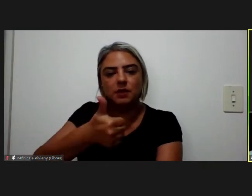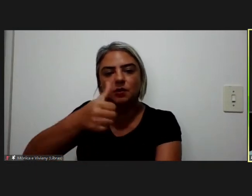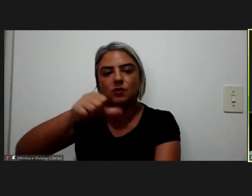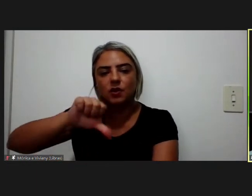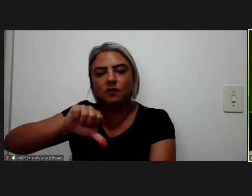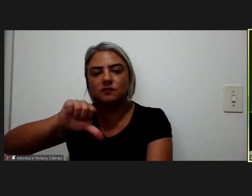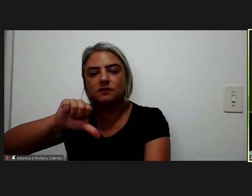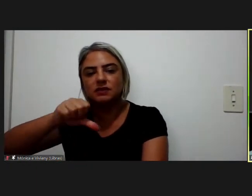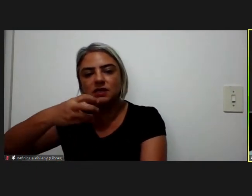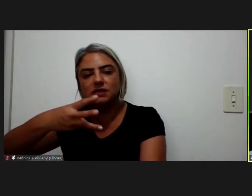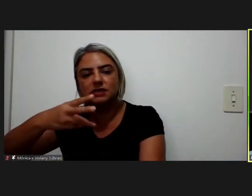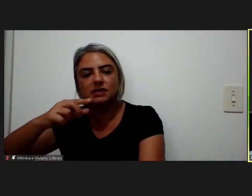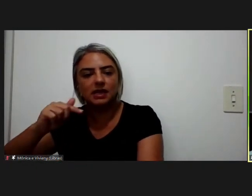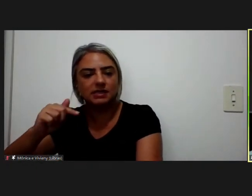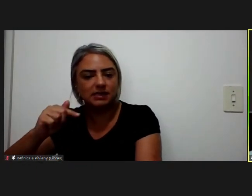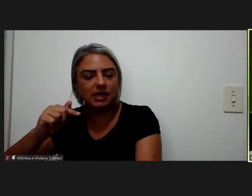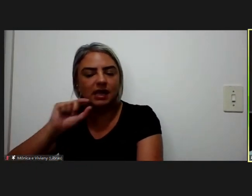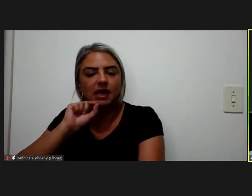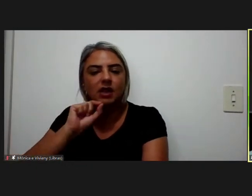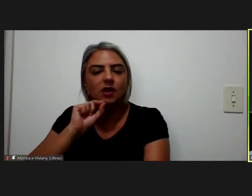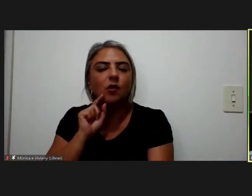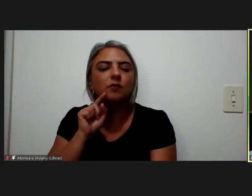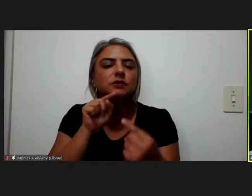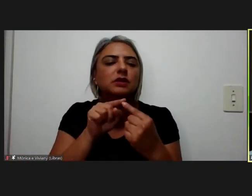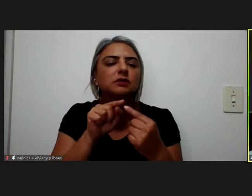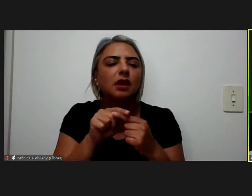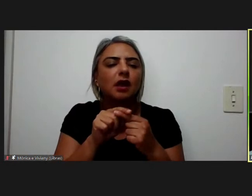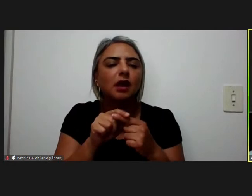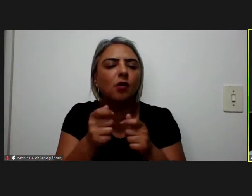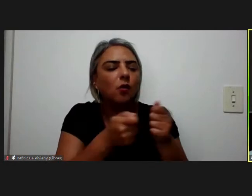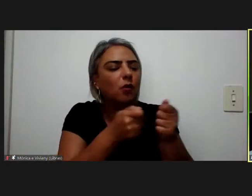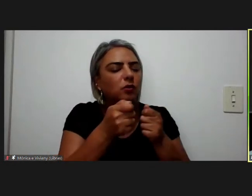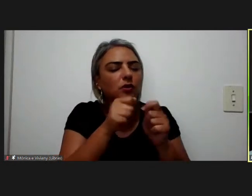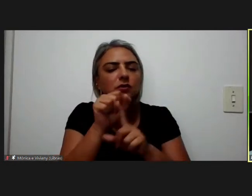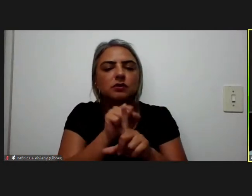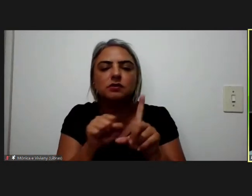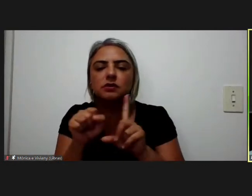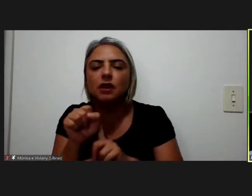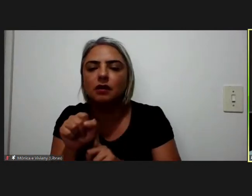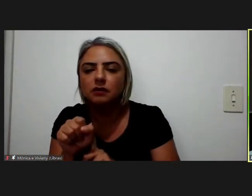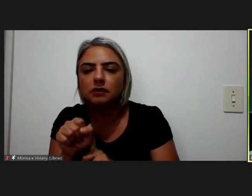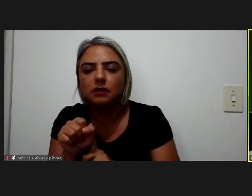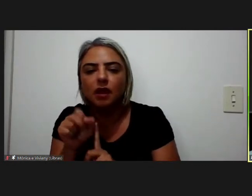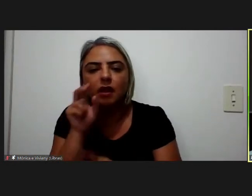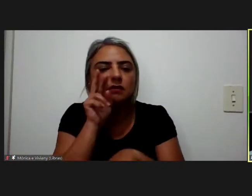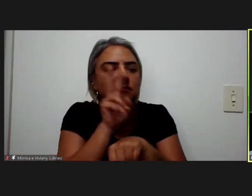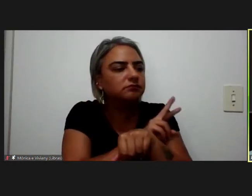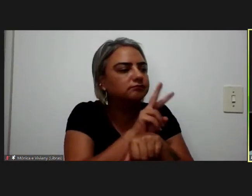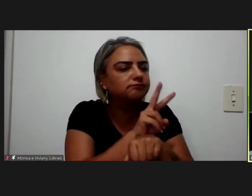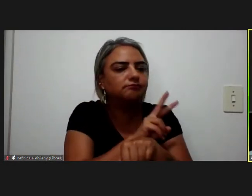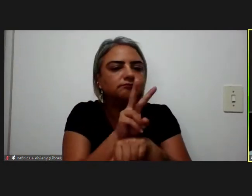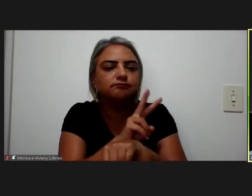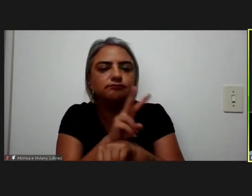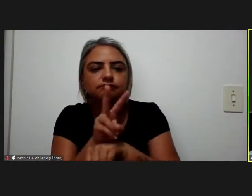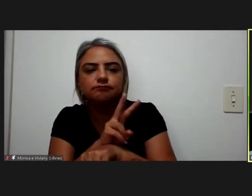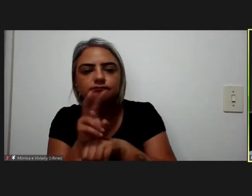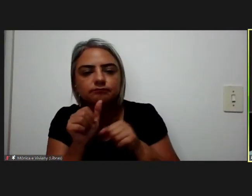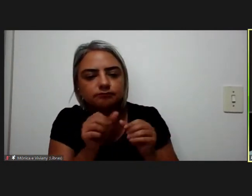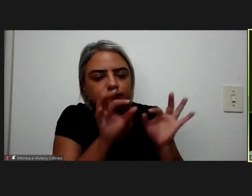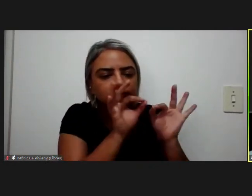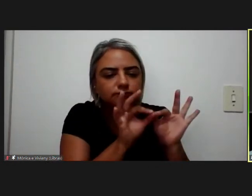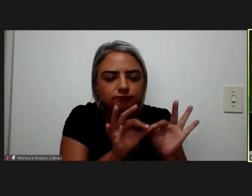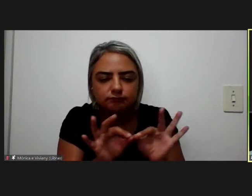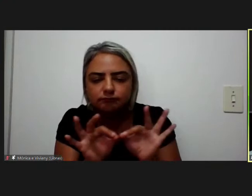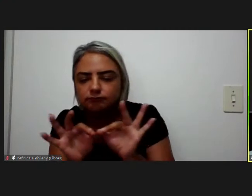in 1937 with the mission of exercising the social control, that is